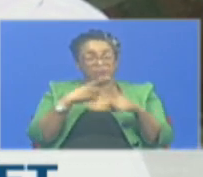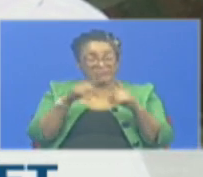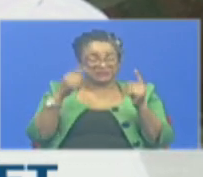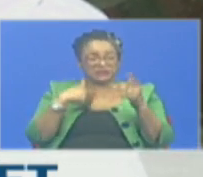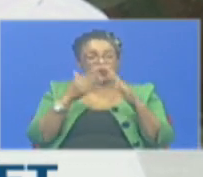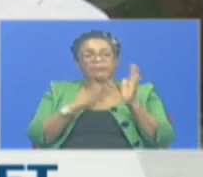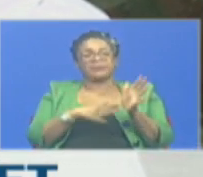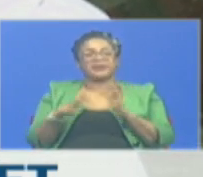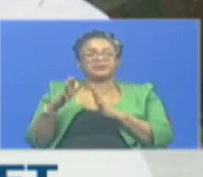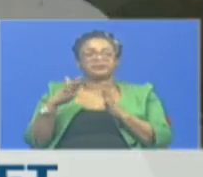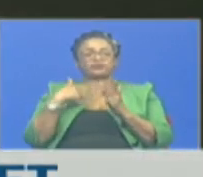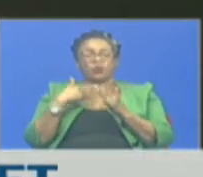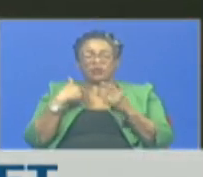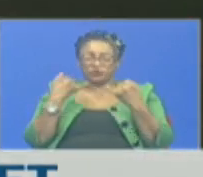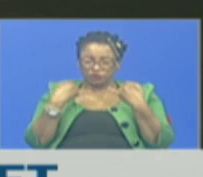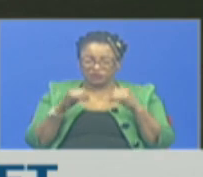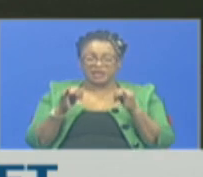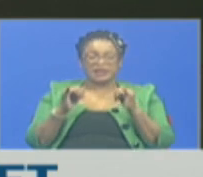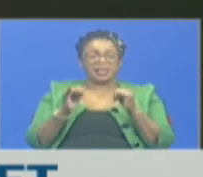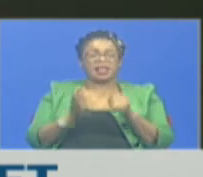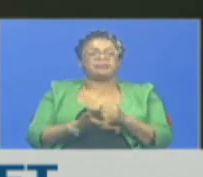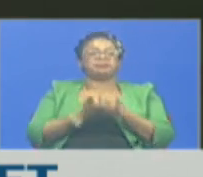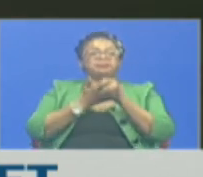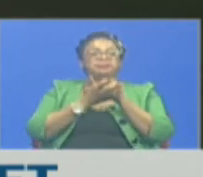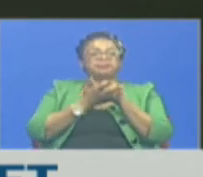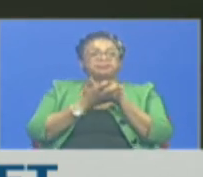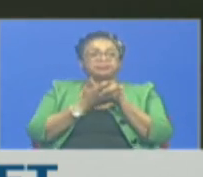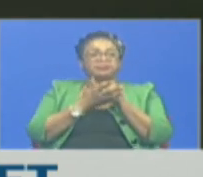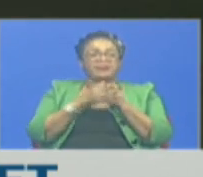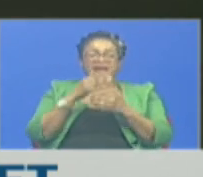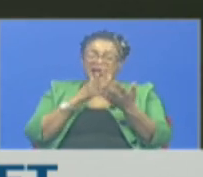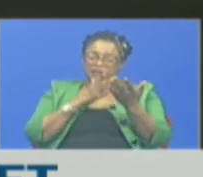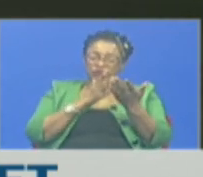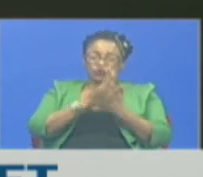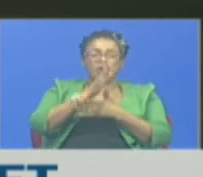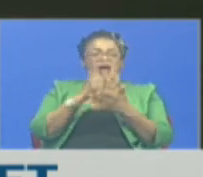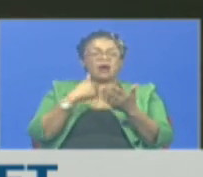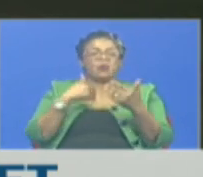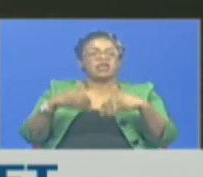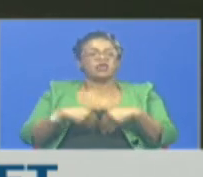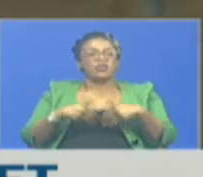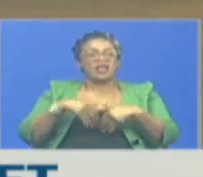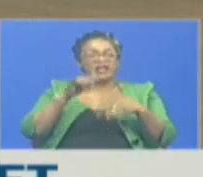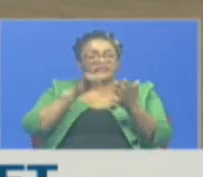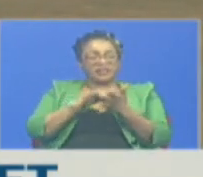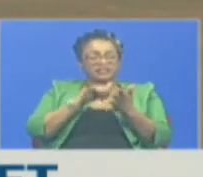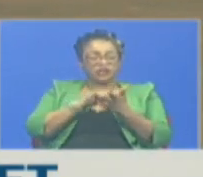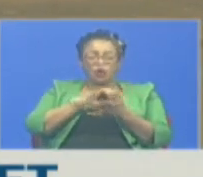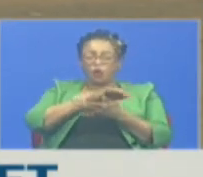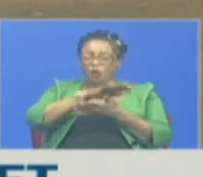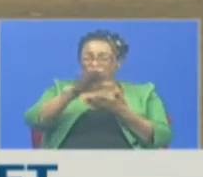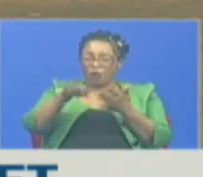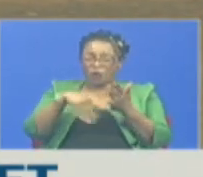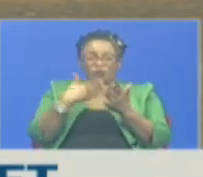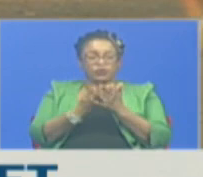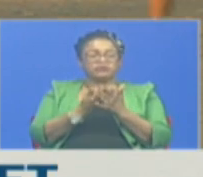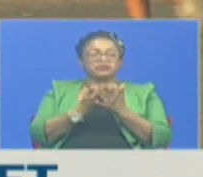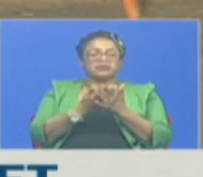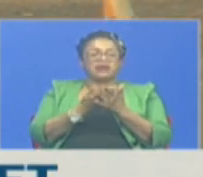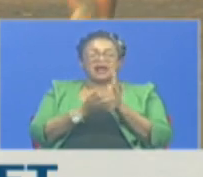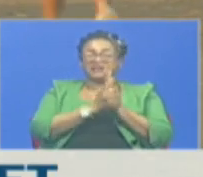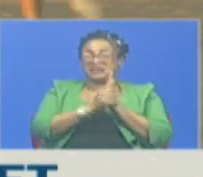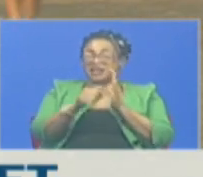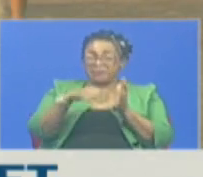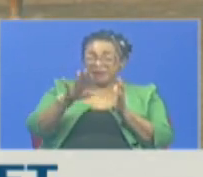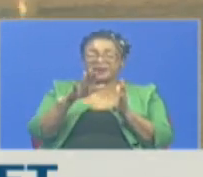yetu tunataka kukuza hizo talanta, na natoa hakikisho kwa vijana wetu kwamba hizo talanta zao watakuwa na mahali